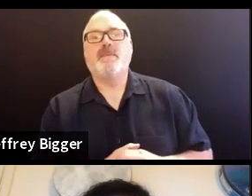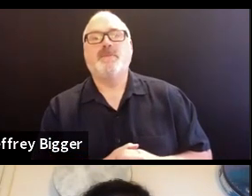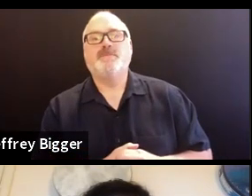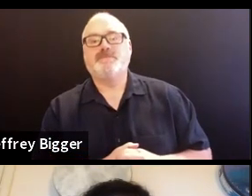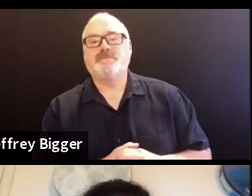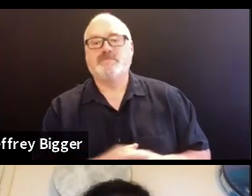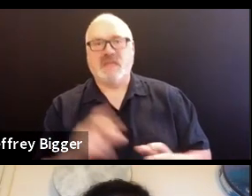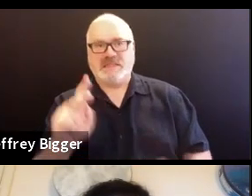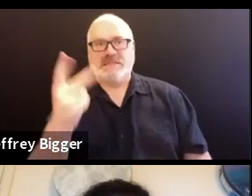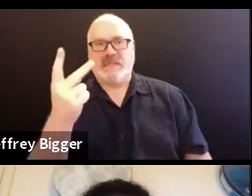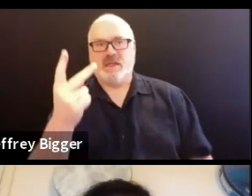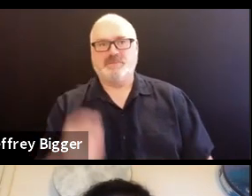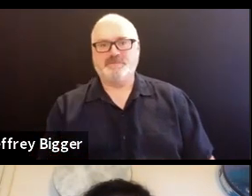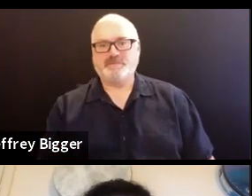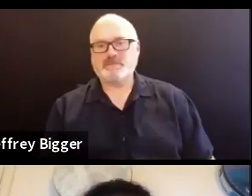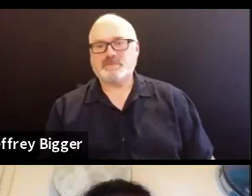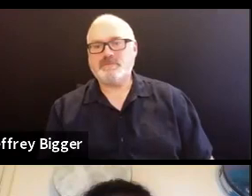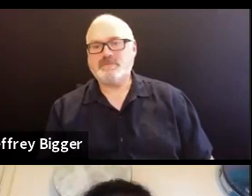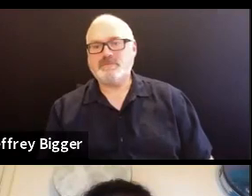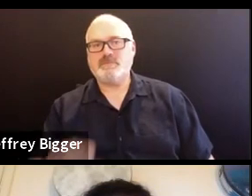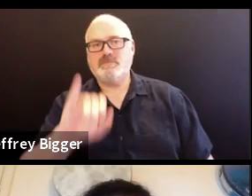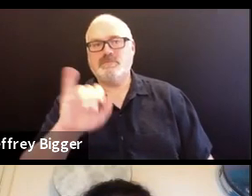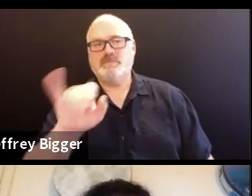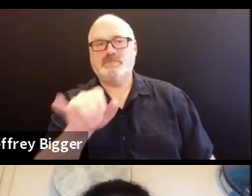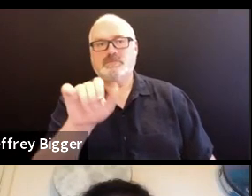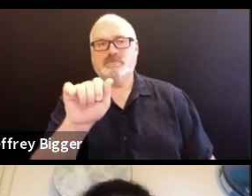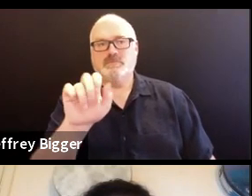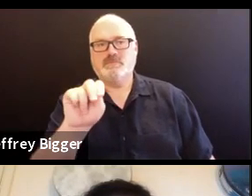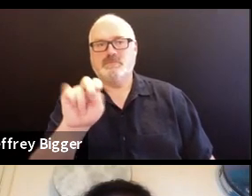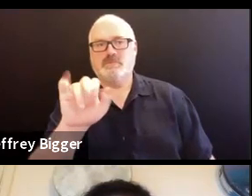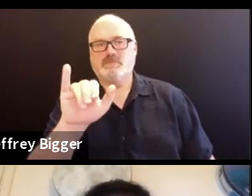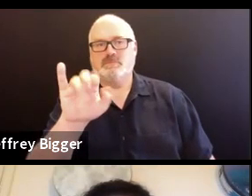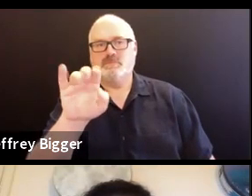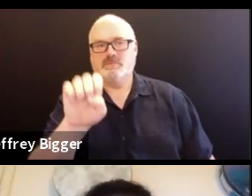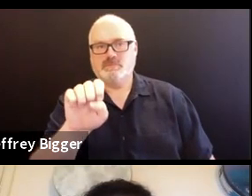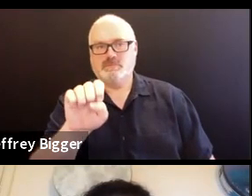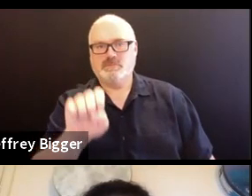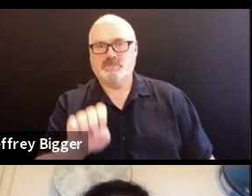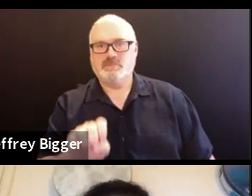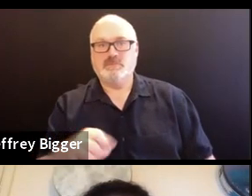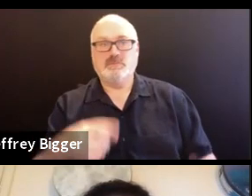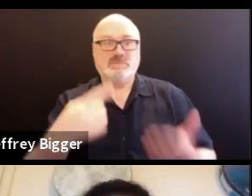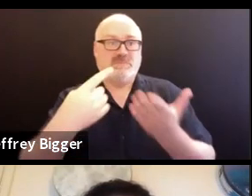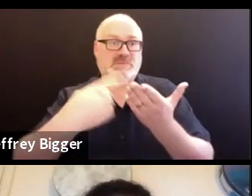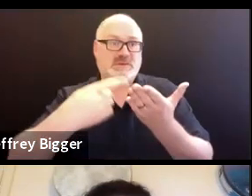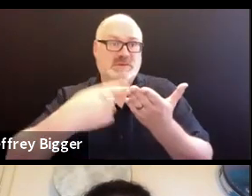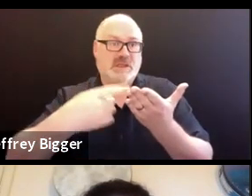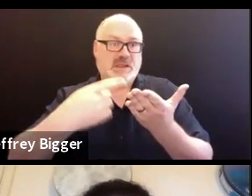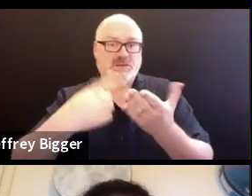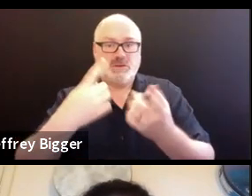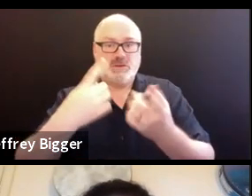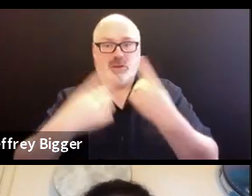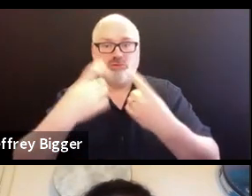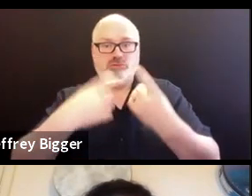I'll second that. This is Janice. Any discussion, questions?